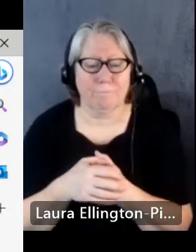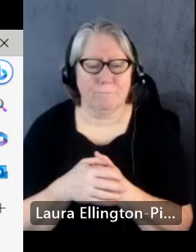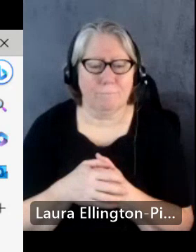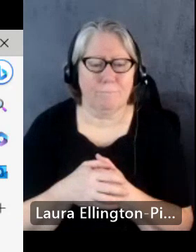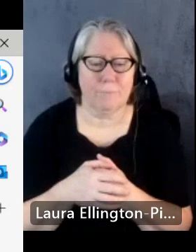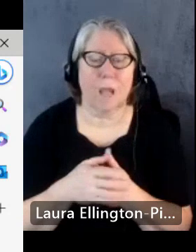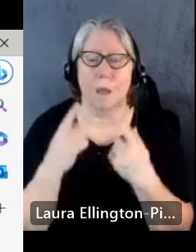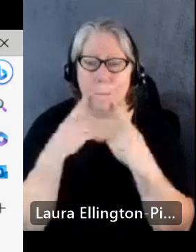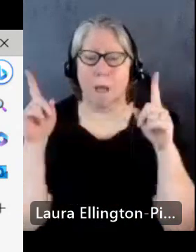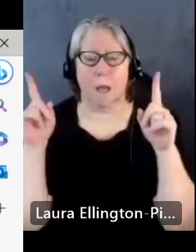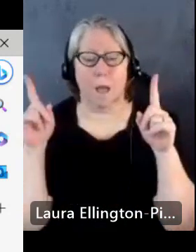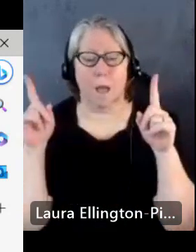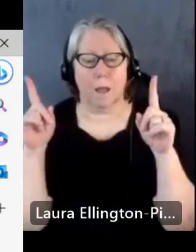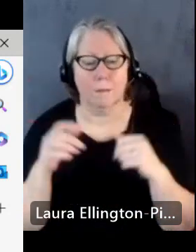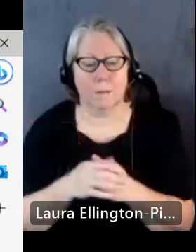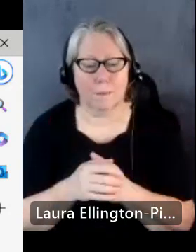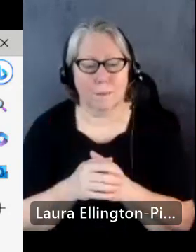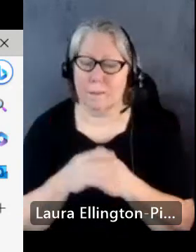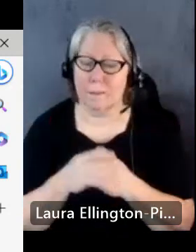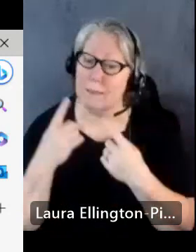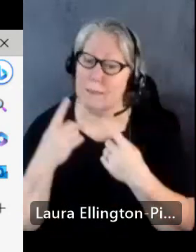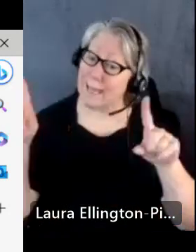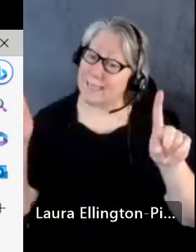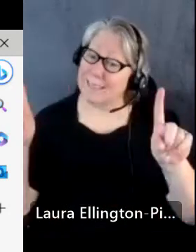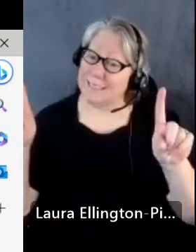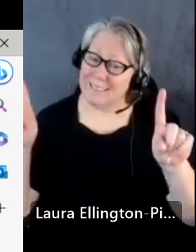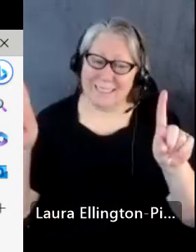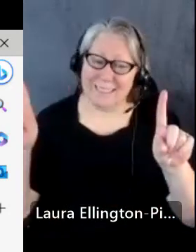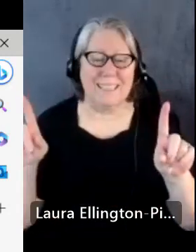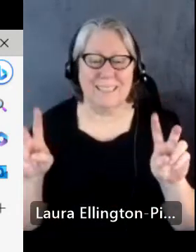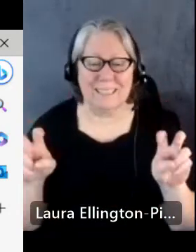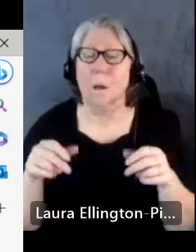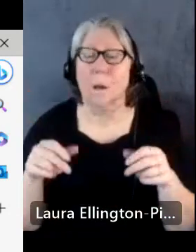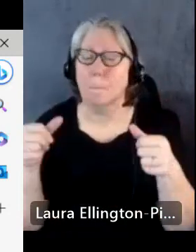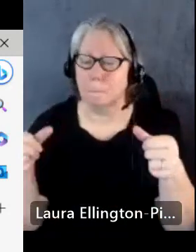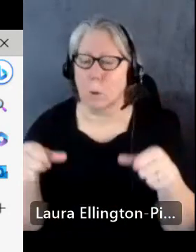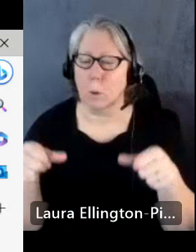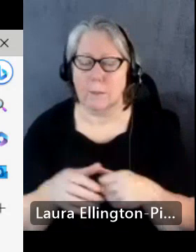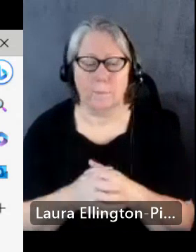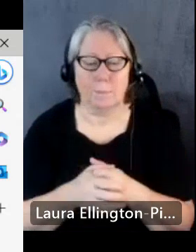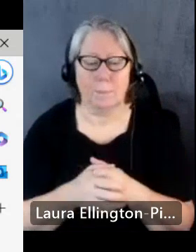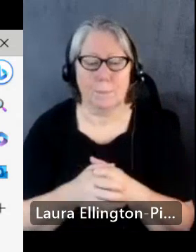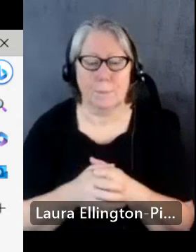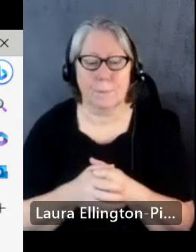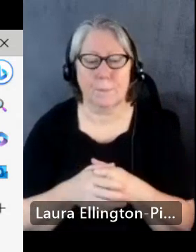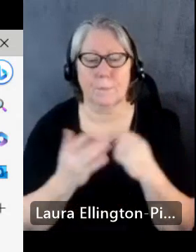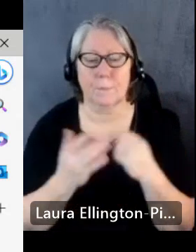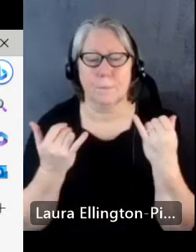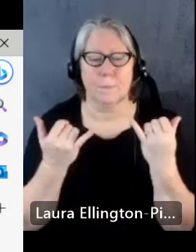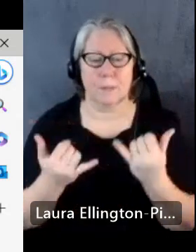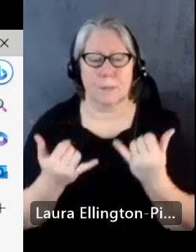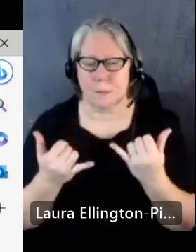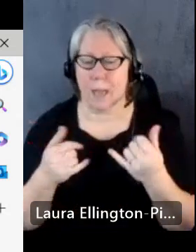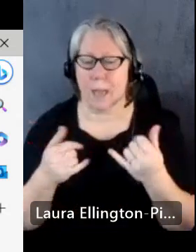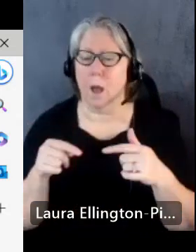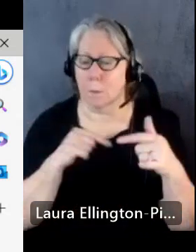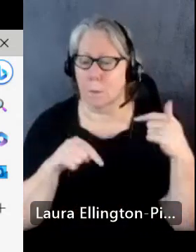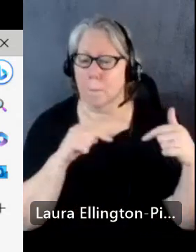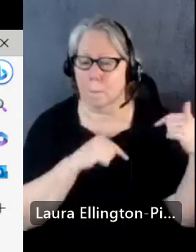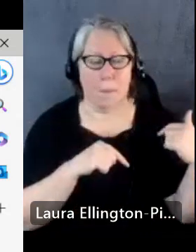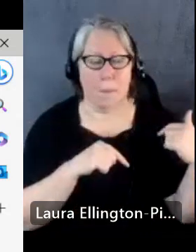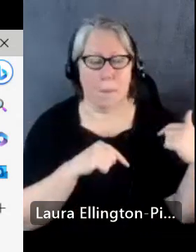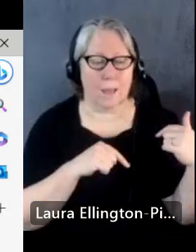There we go. Okay, great. So now it says success posted. So now I know I can go back. Now that's the